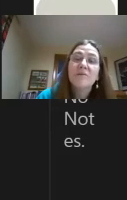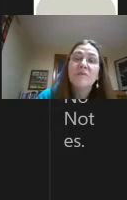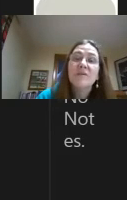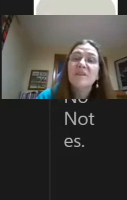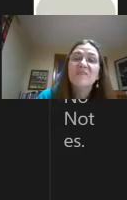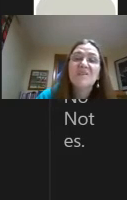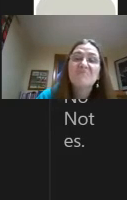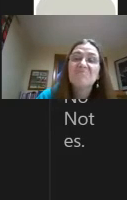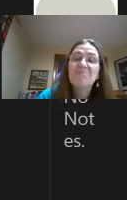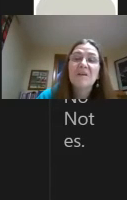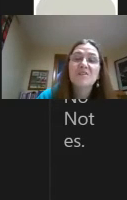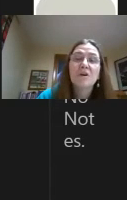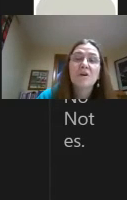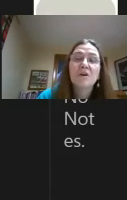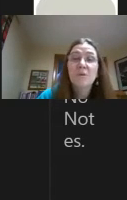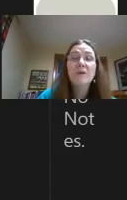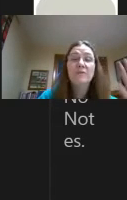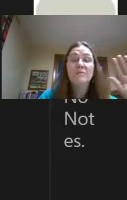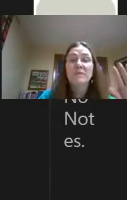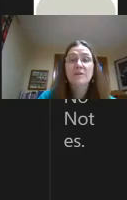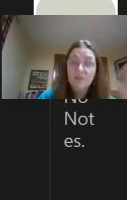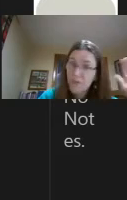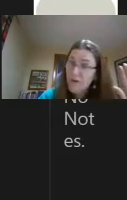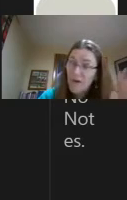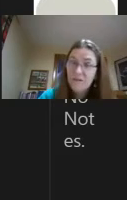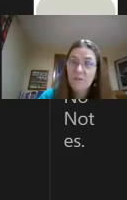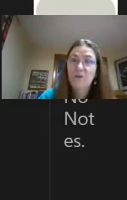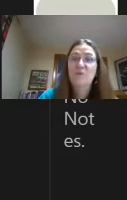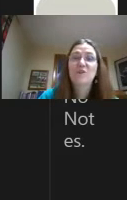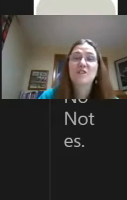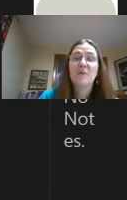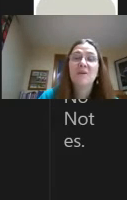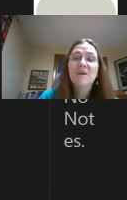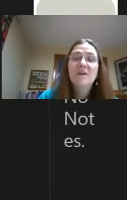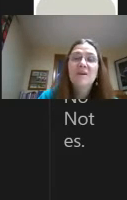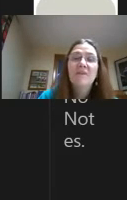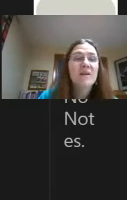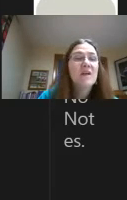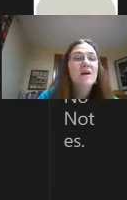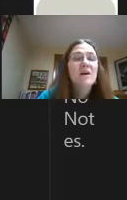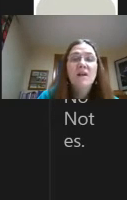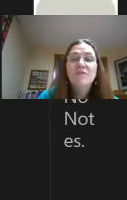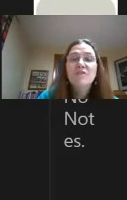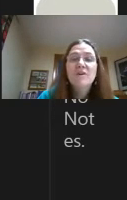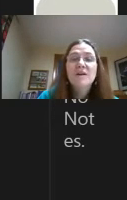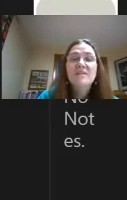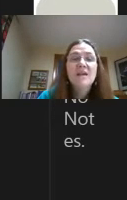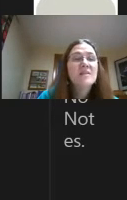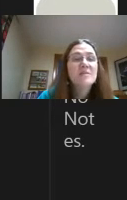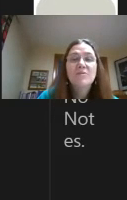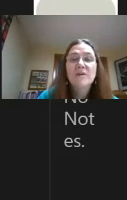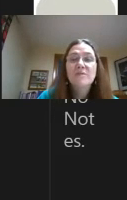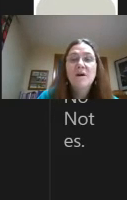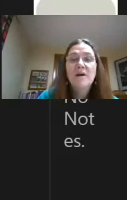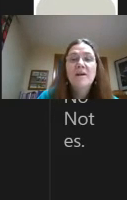trying to get rid of it. They think of it as pest garbage, but we don't here because we have hot summers and we're just happy to have that. A lot of orchard grass,